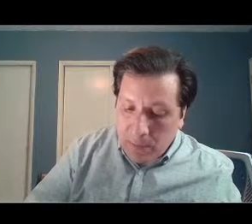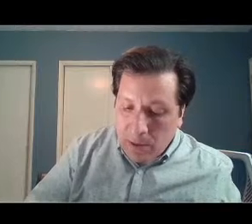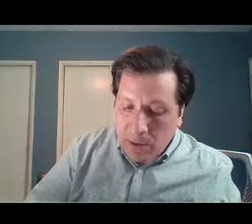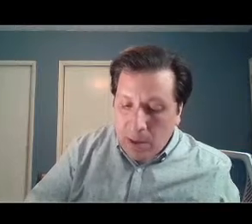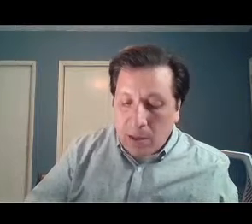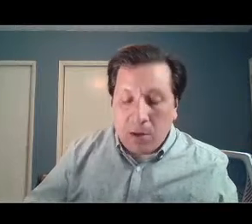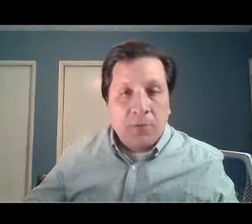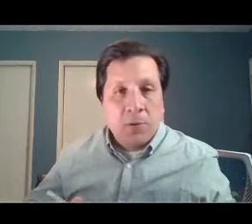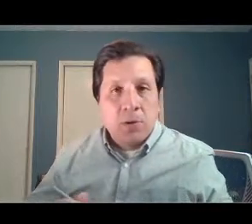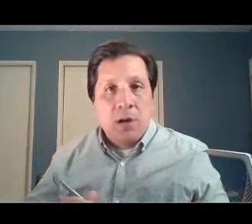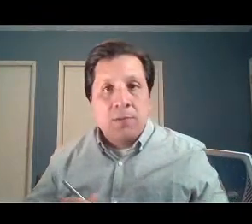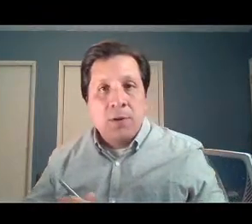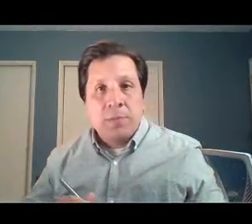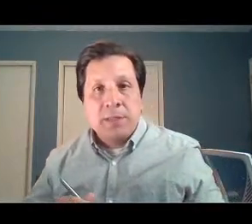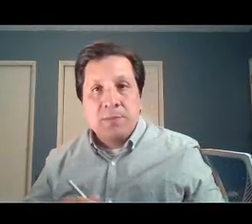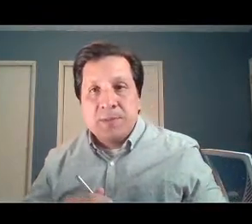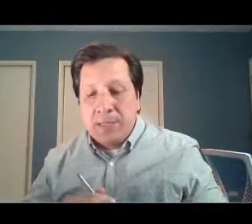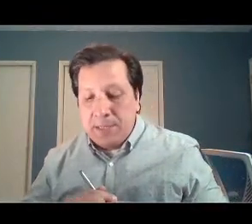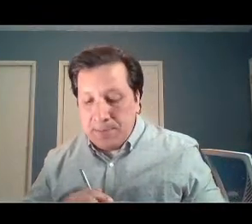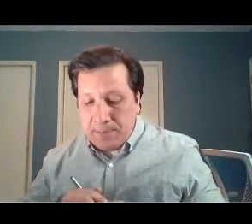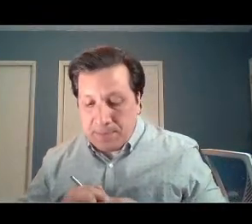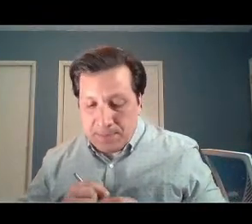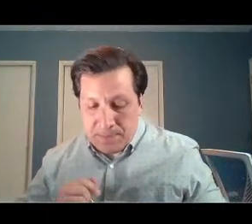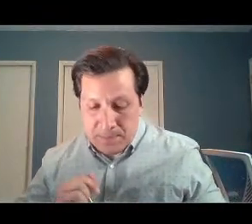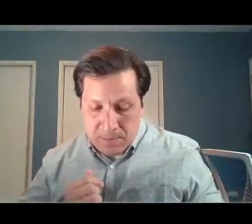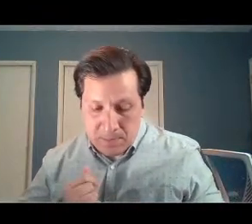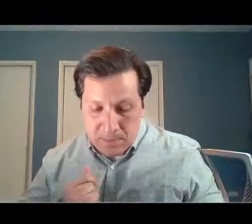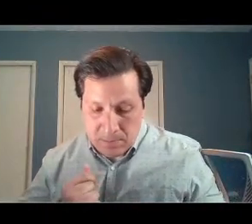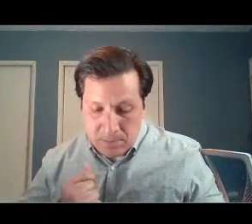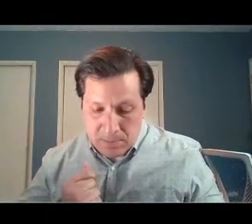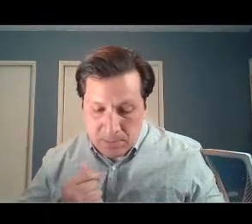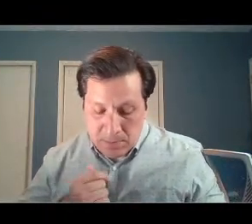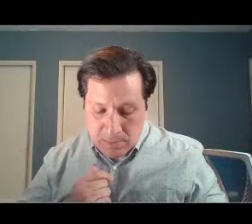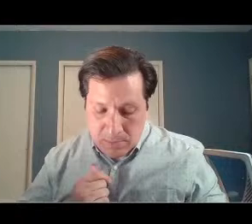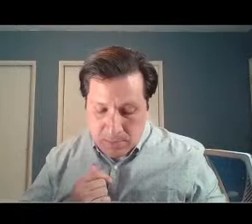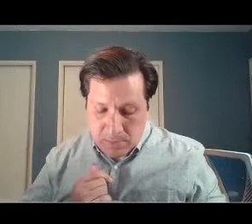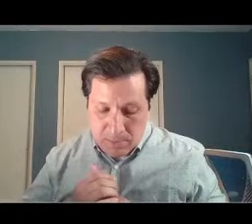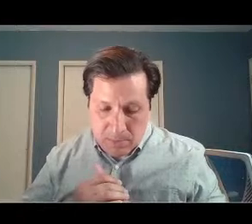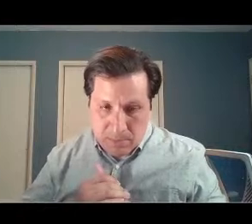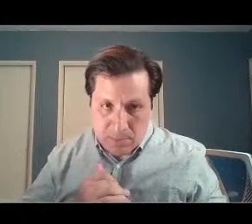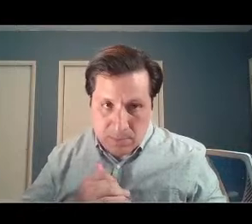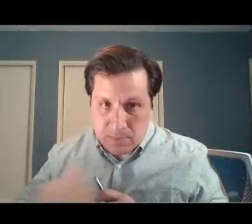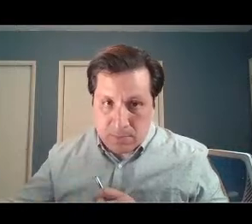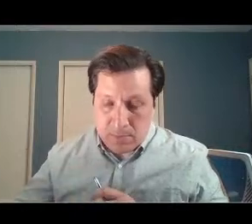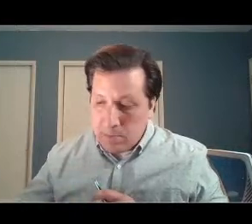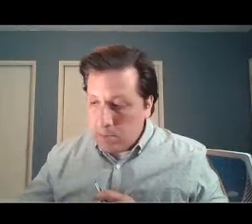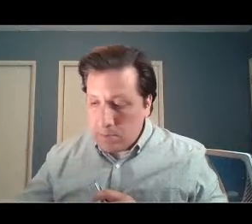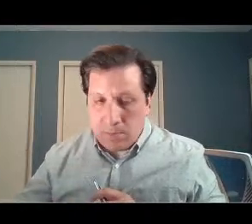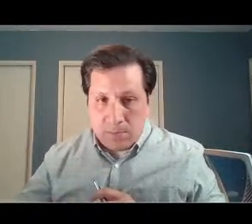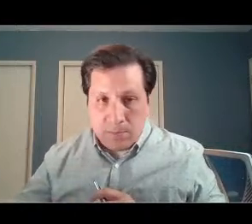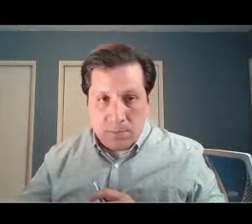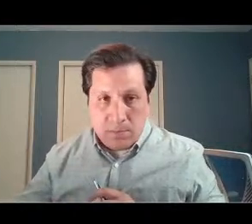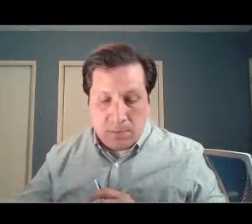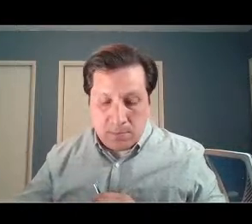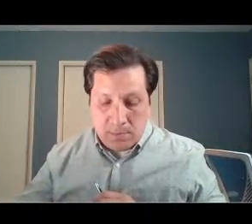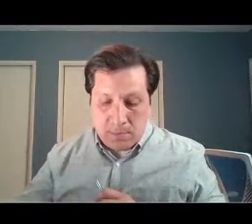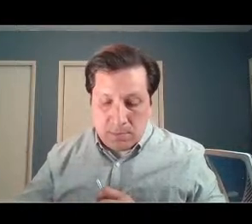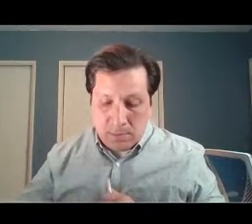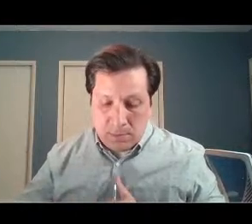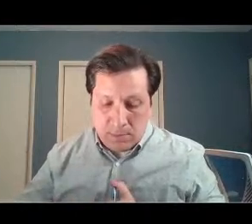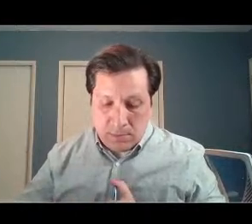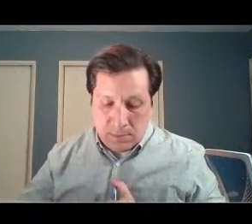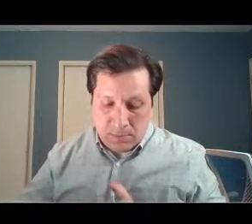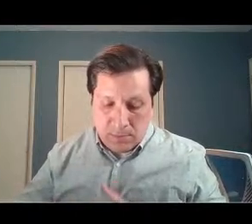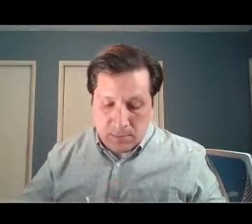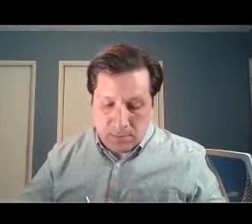Haro I'll call for roll call vote please miss Medina mrar yes Mrs Haro